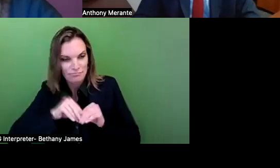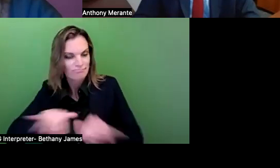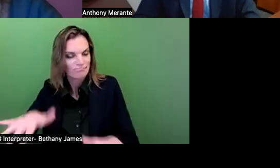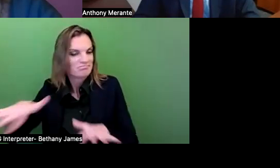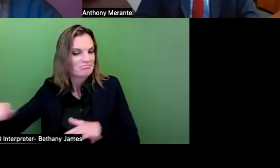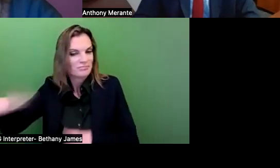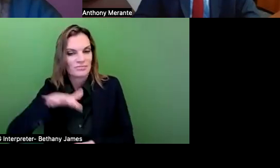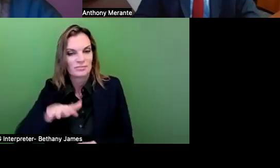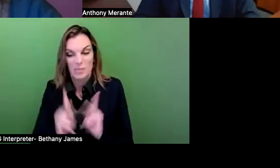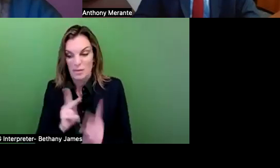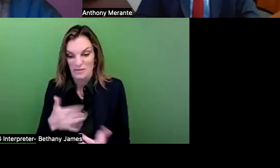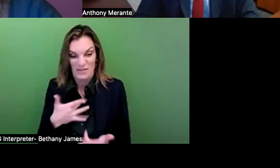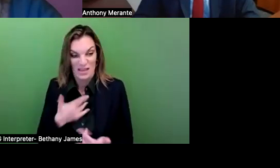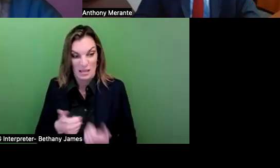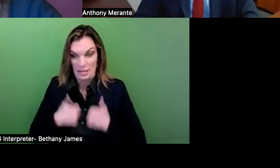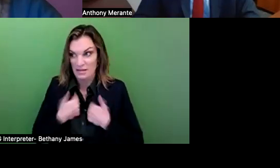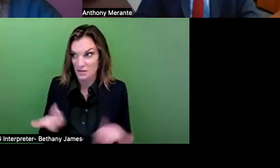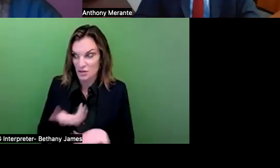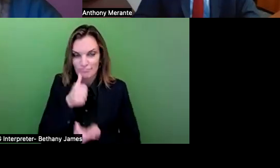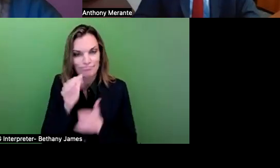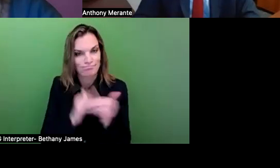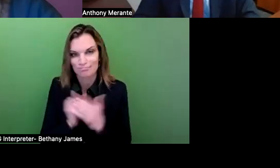not comfortable being down there on the waterfront.